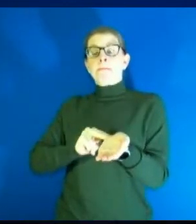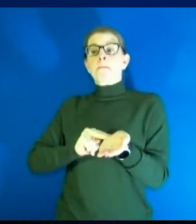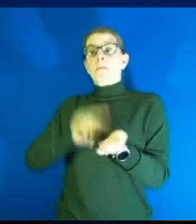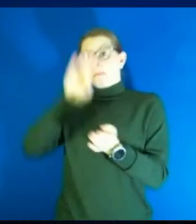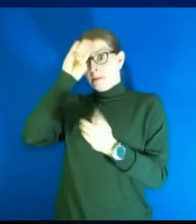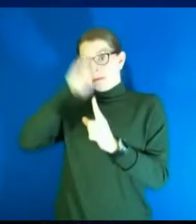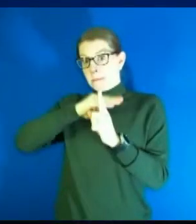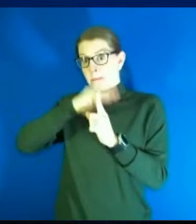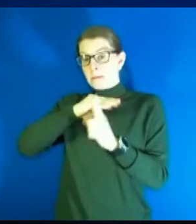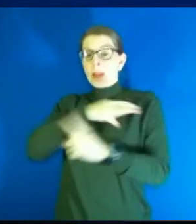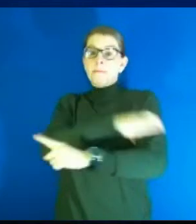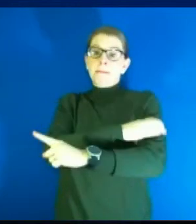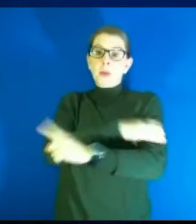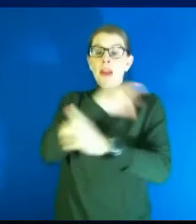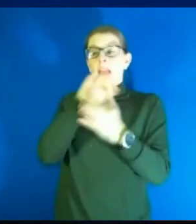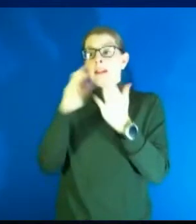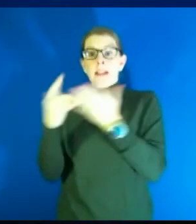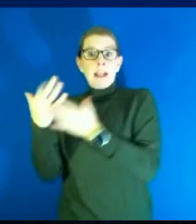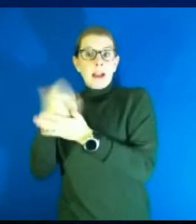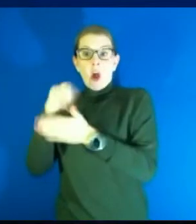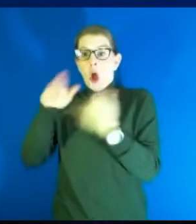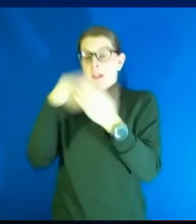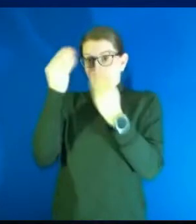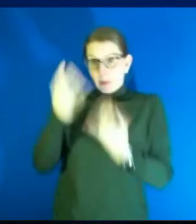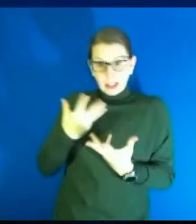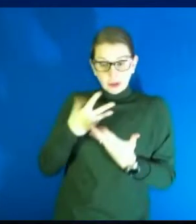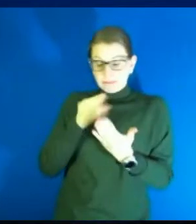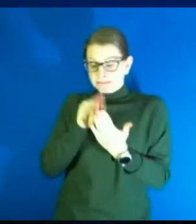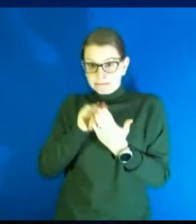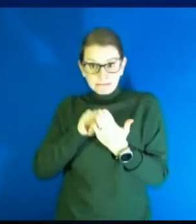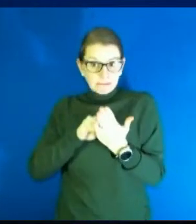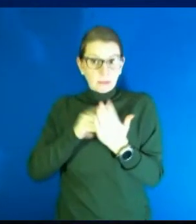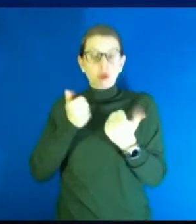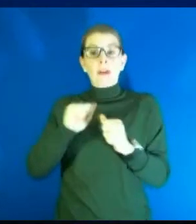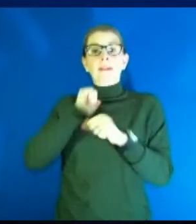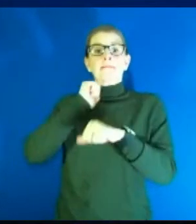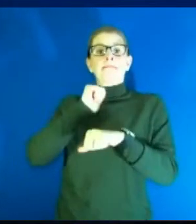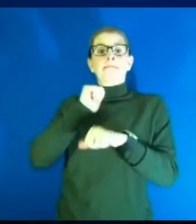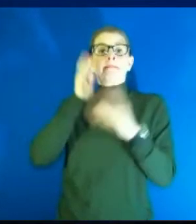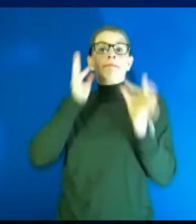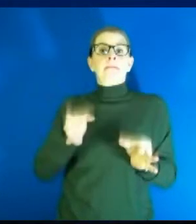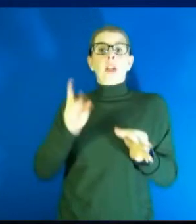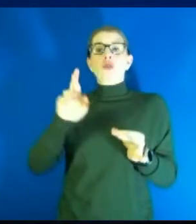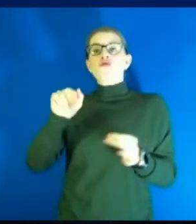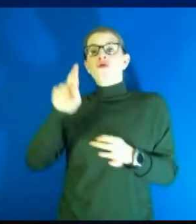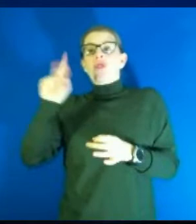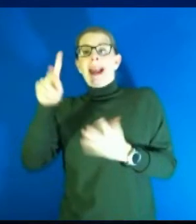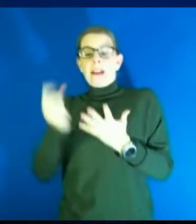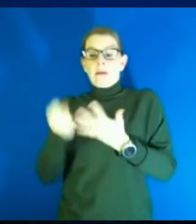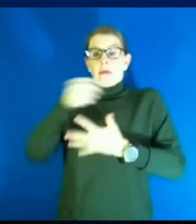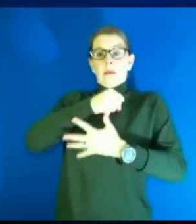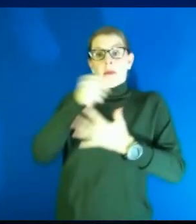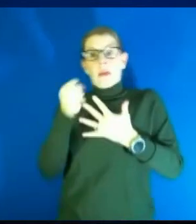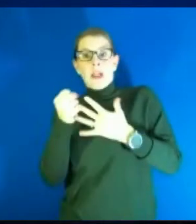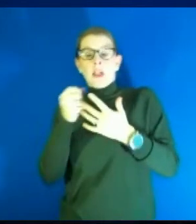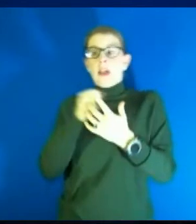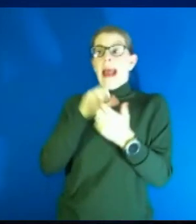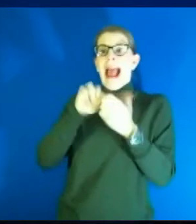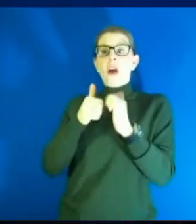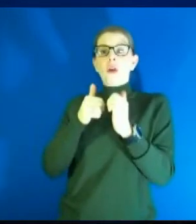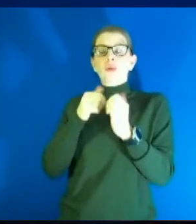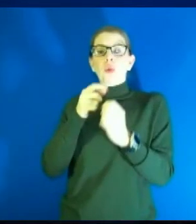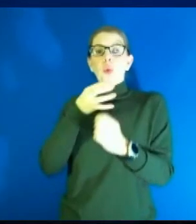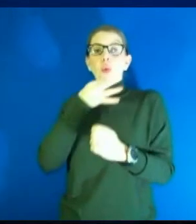that information to try to come up with basically like a rank order of how soon they need to be seen. On top of